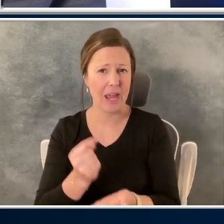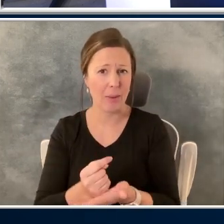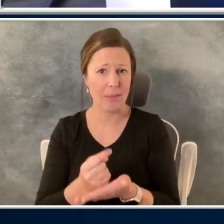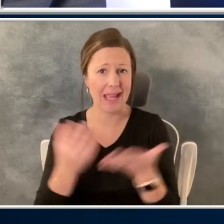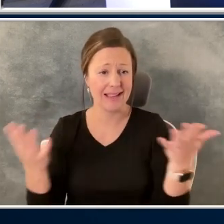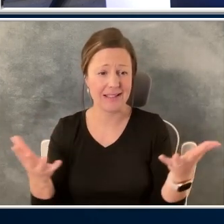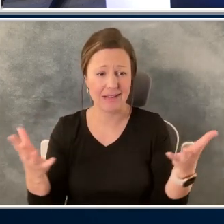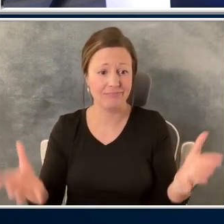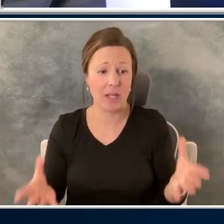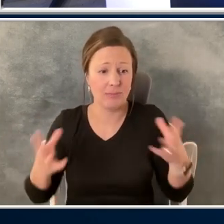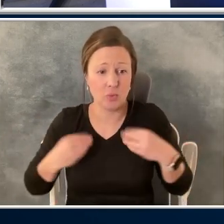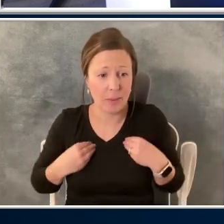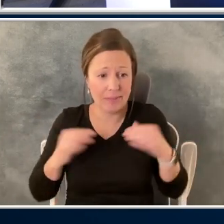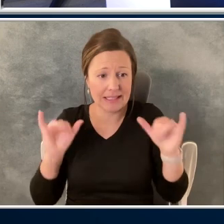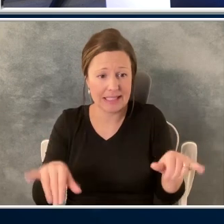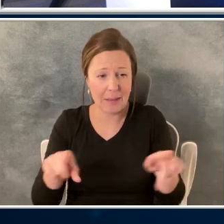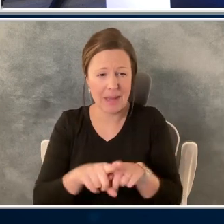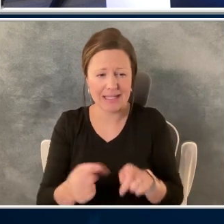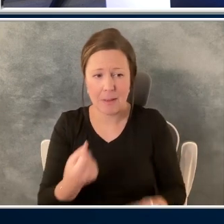take a pill?